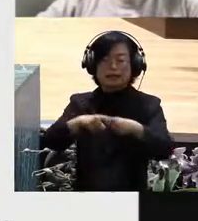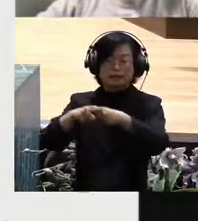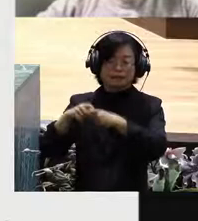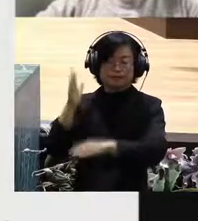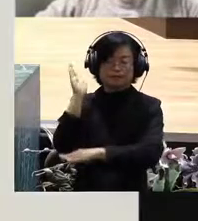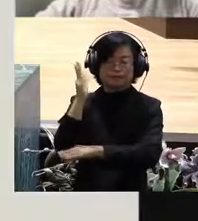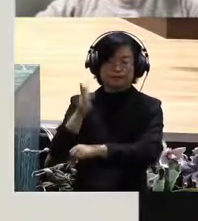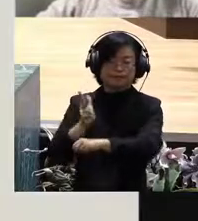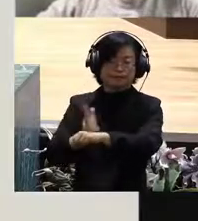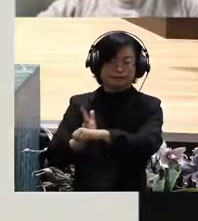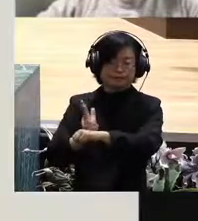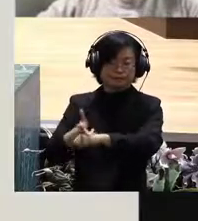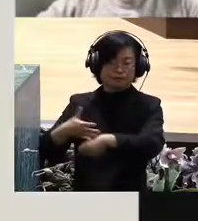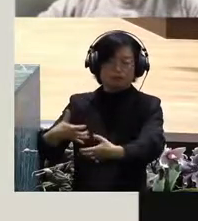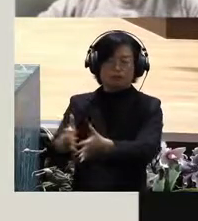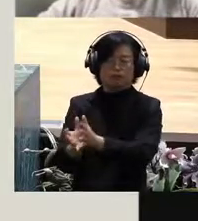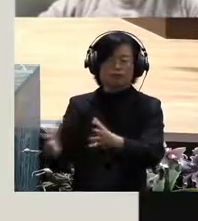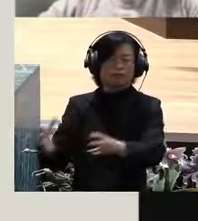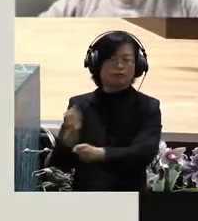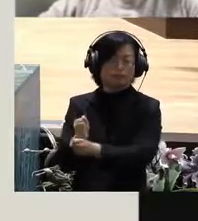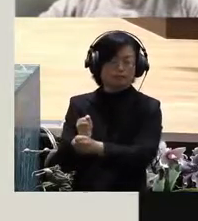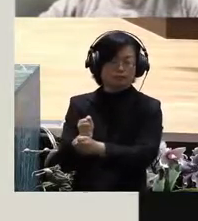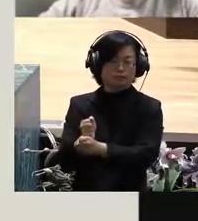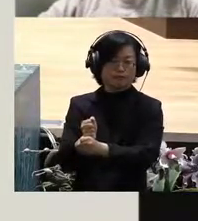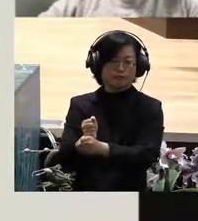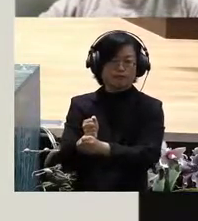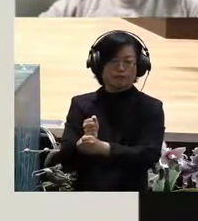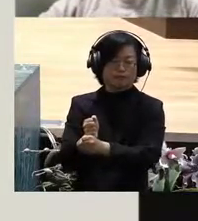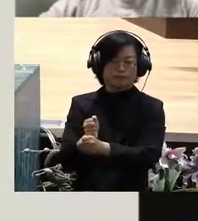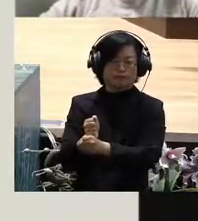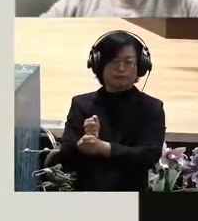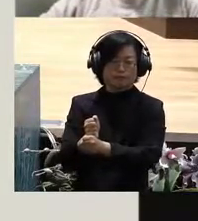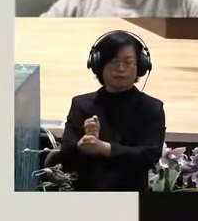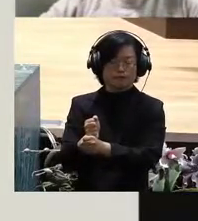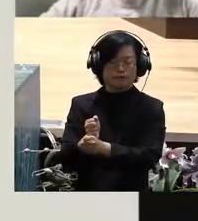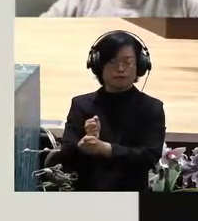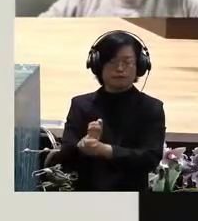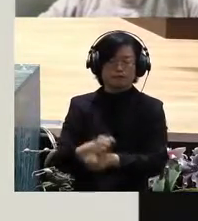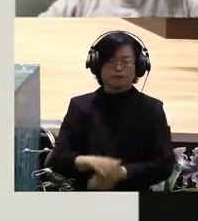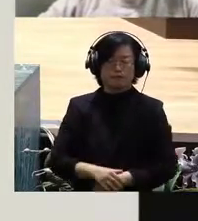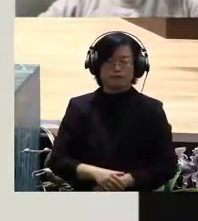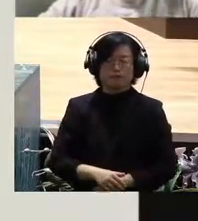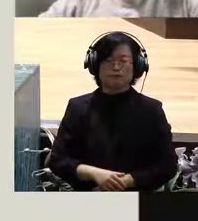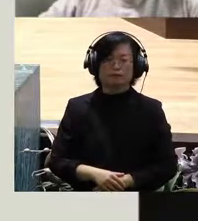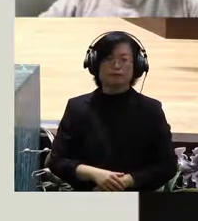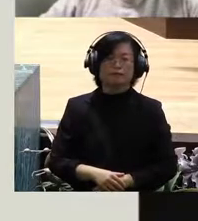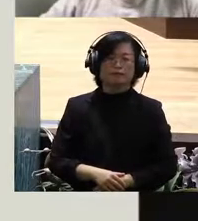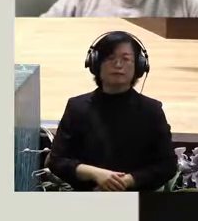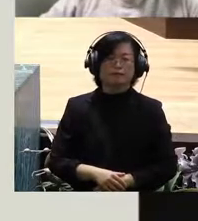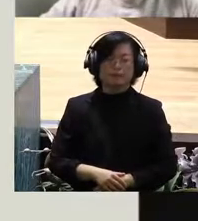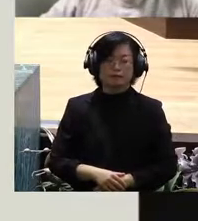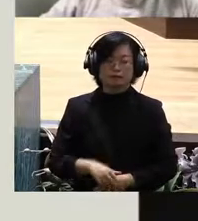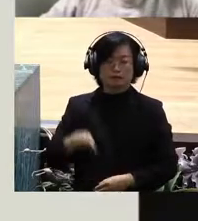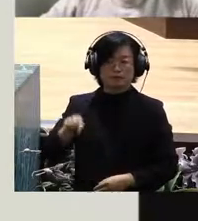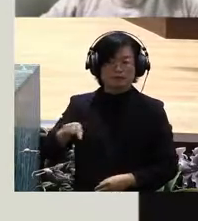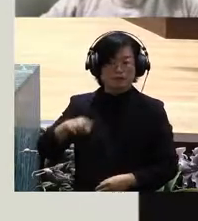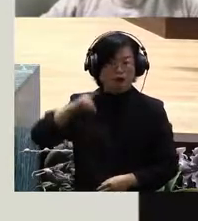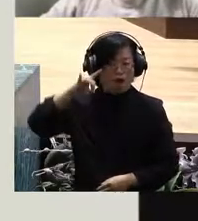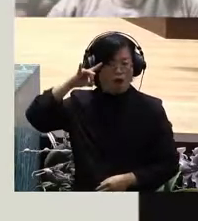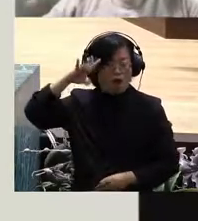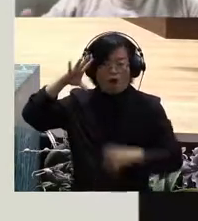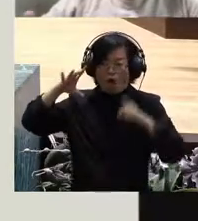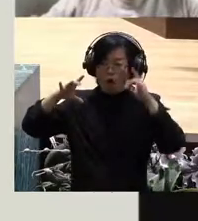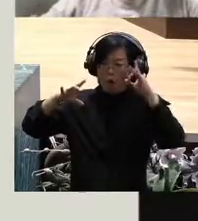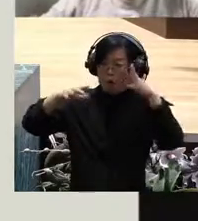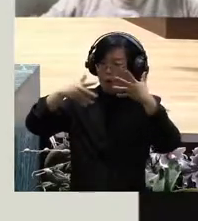Since we all know that government entities are one of the main sources producing large amount of data, and these data sets